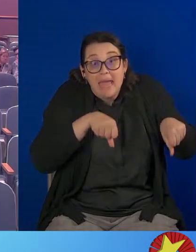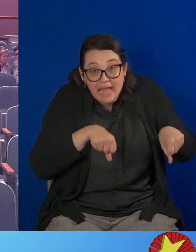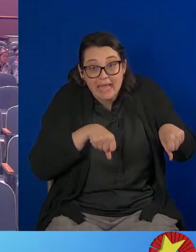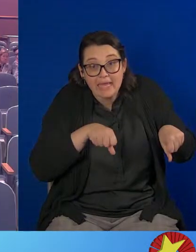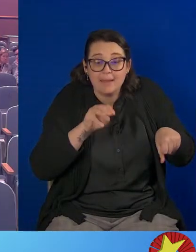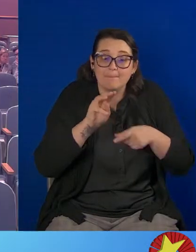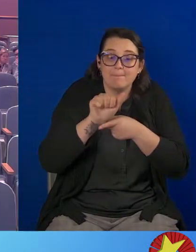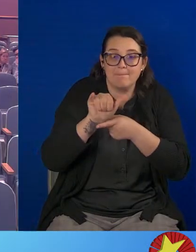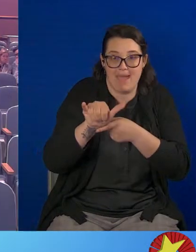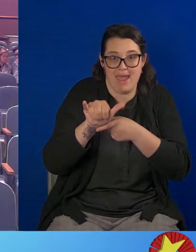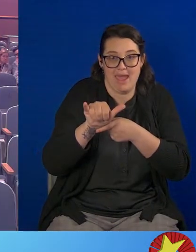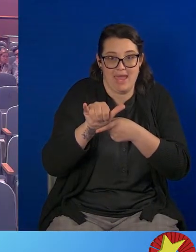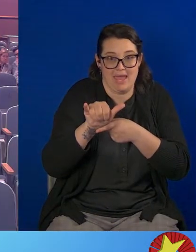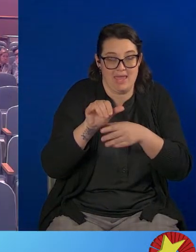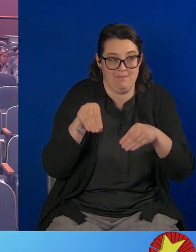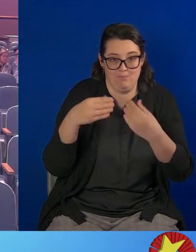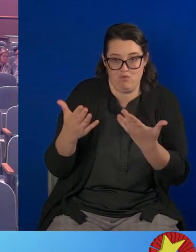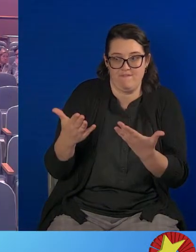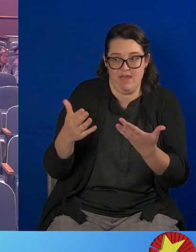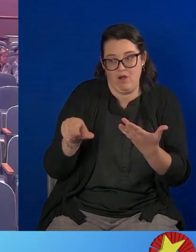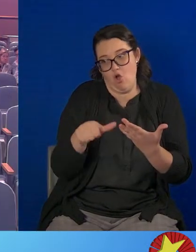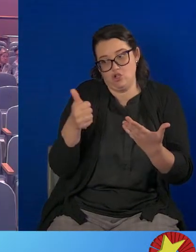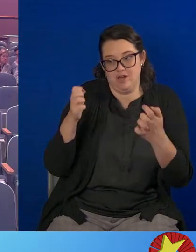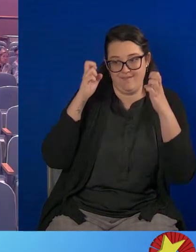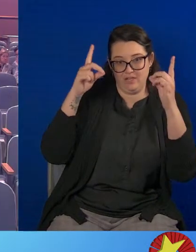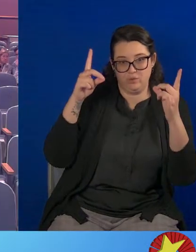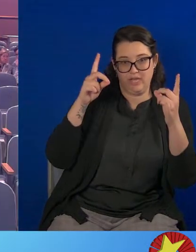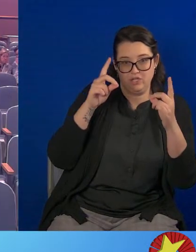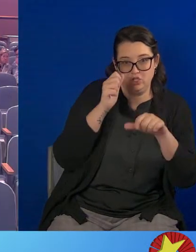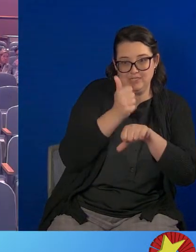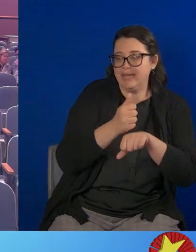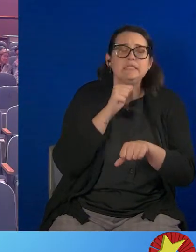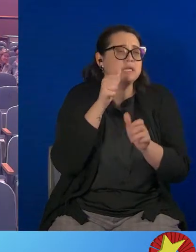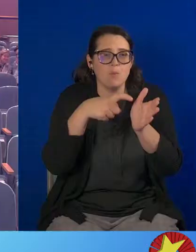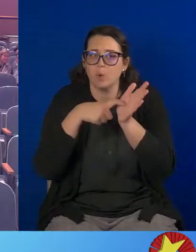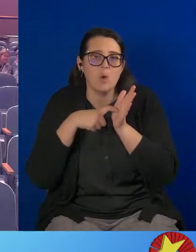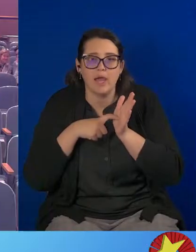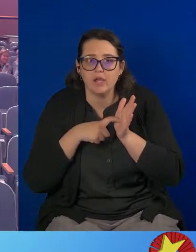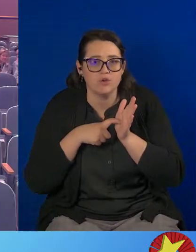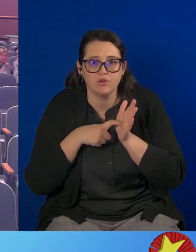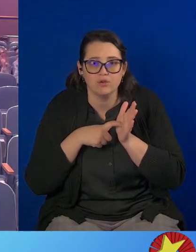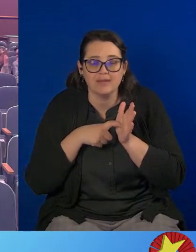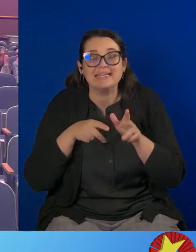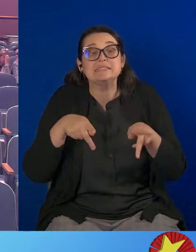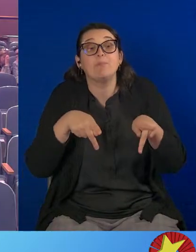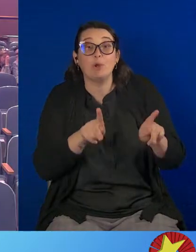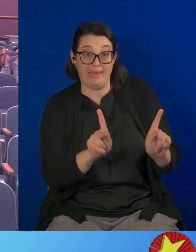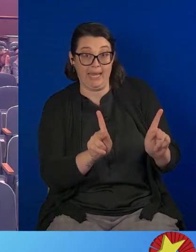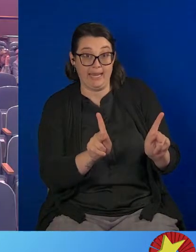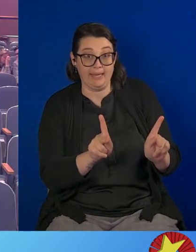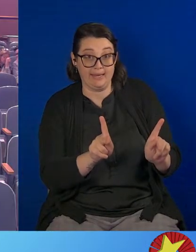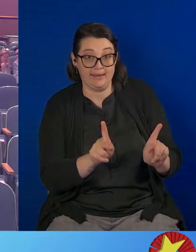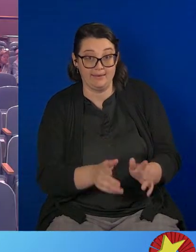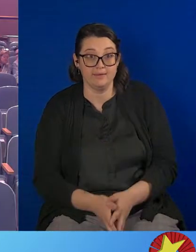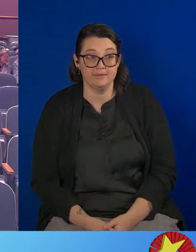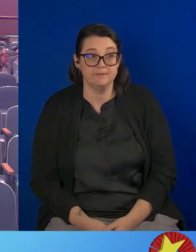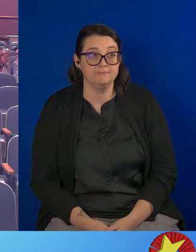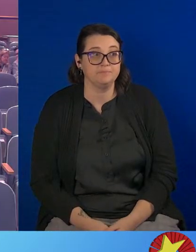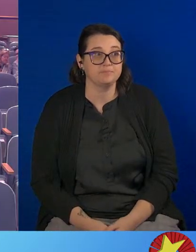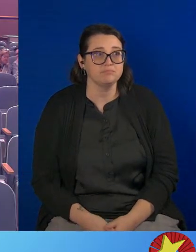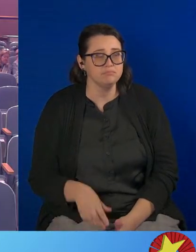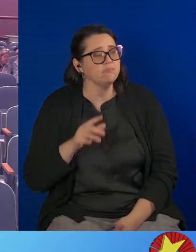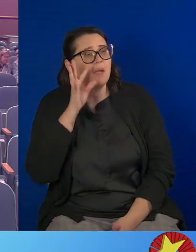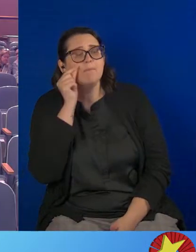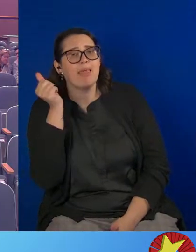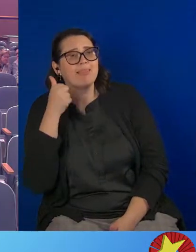alternative educational setting. So it is not required, it's permissive. I can partly understand that. Yeah.